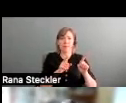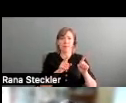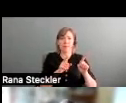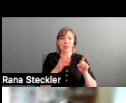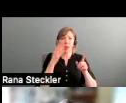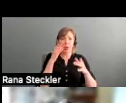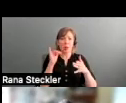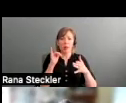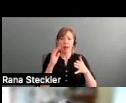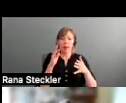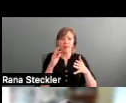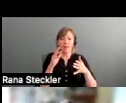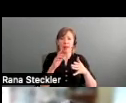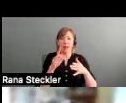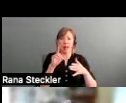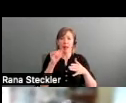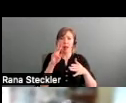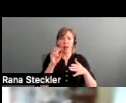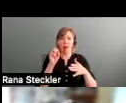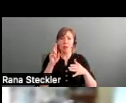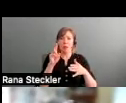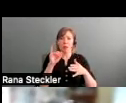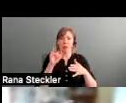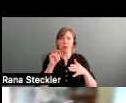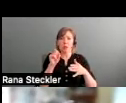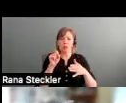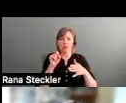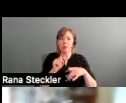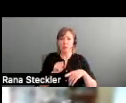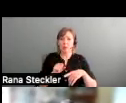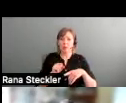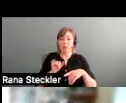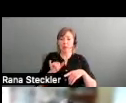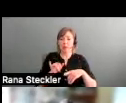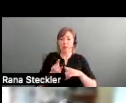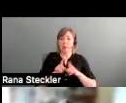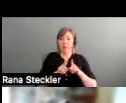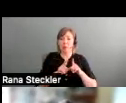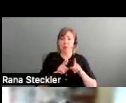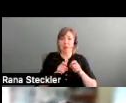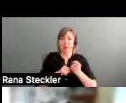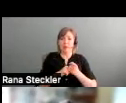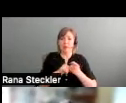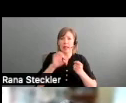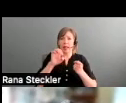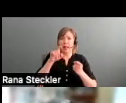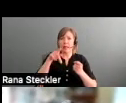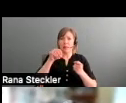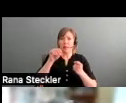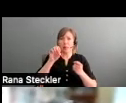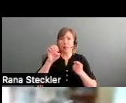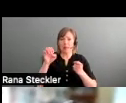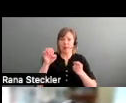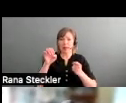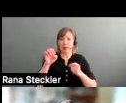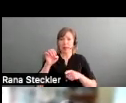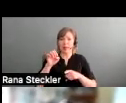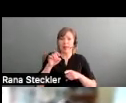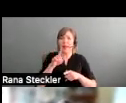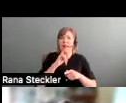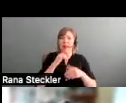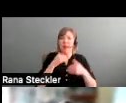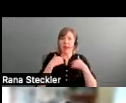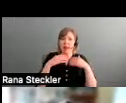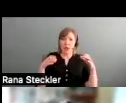of class action lawsuits. So these also acted as kind of exposés, and they had a